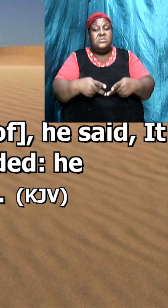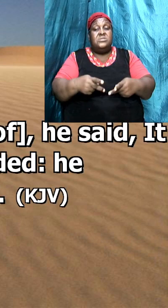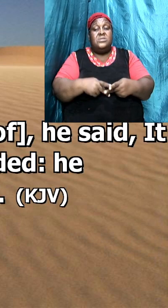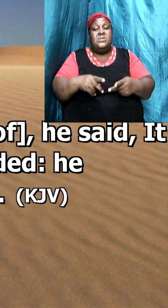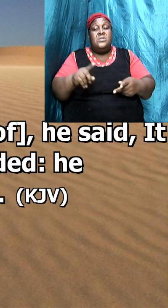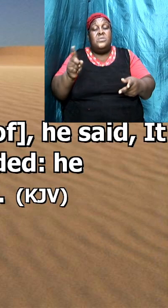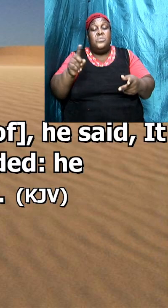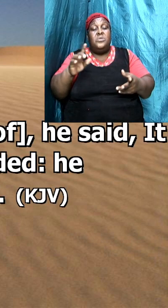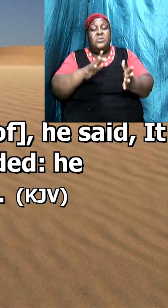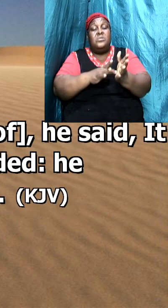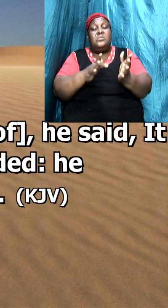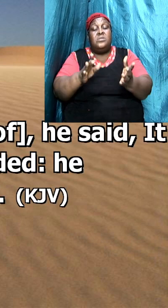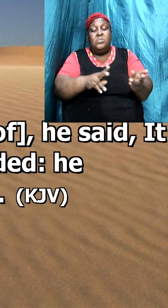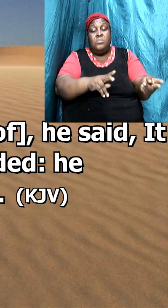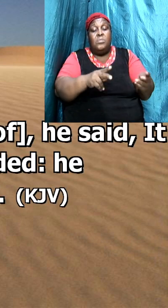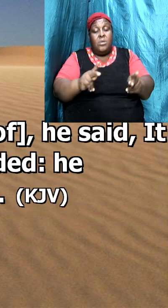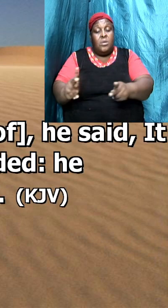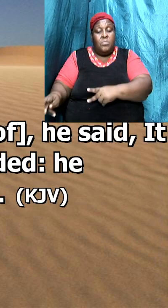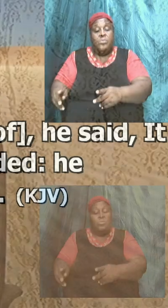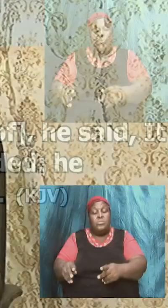Jesus did not rose,